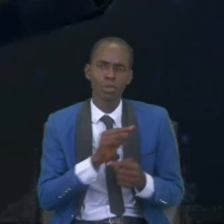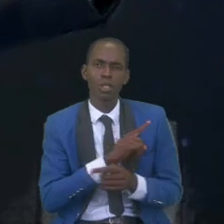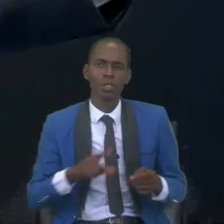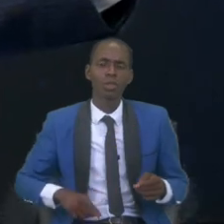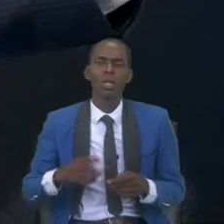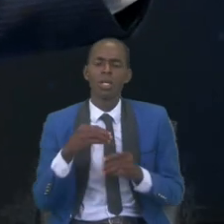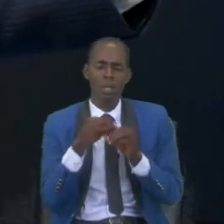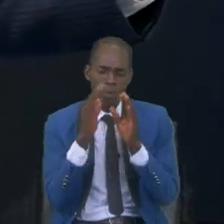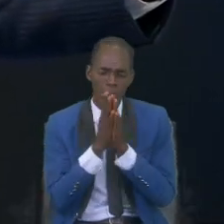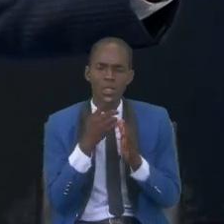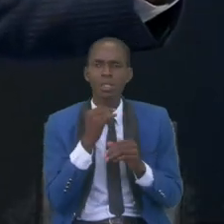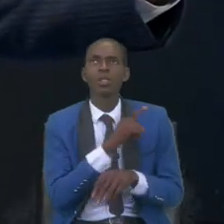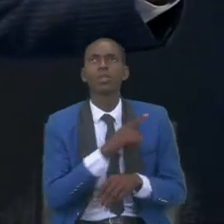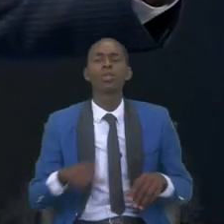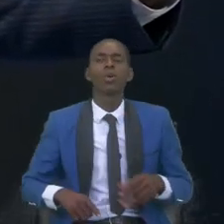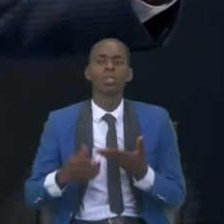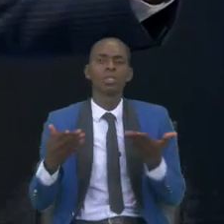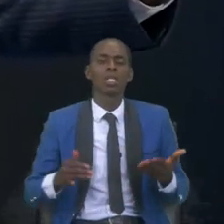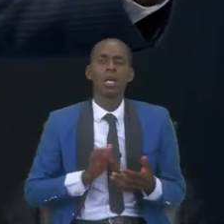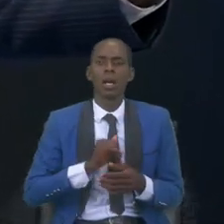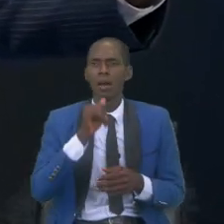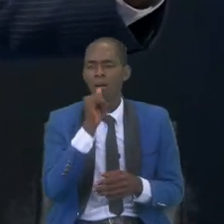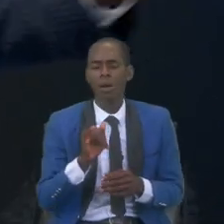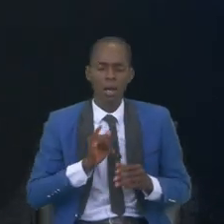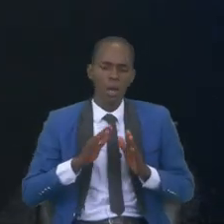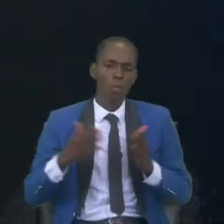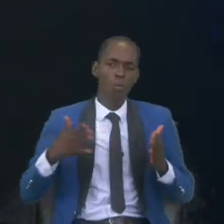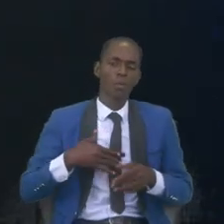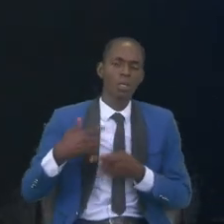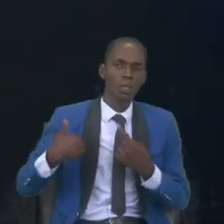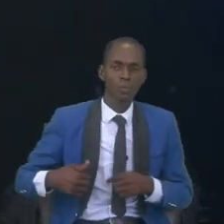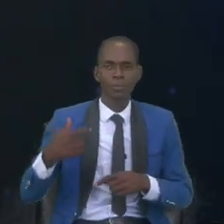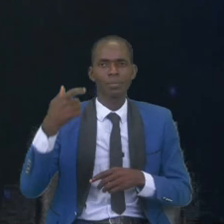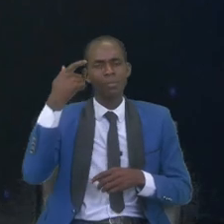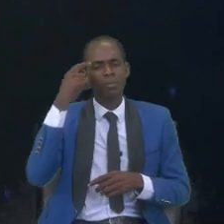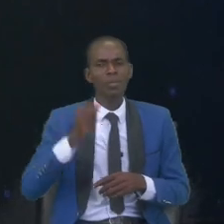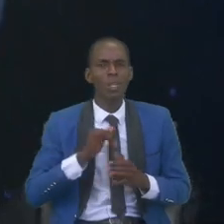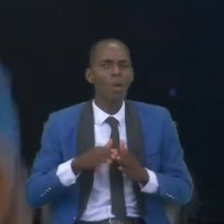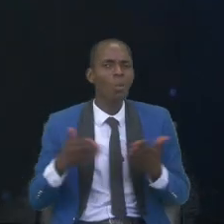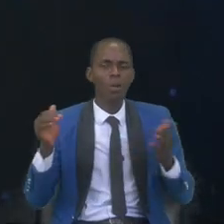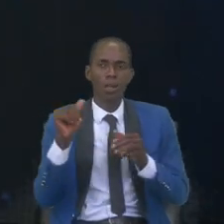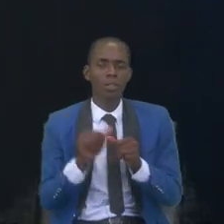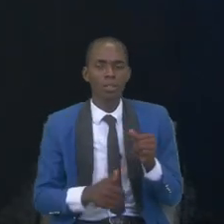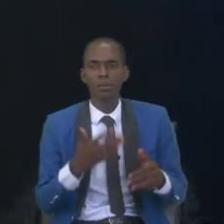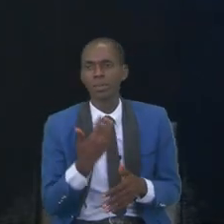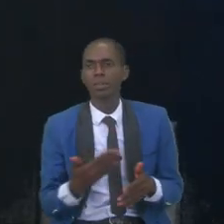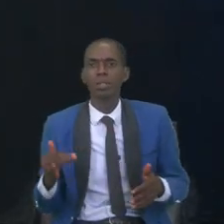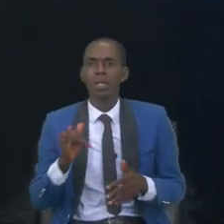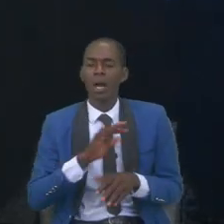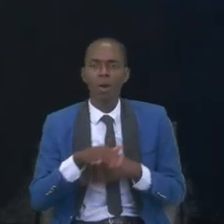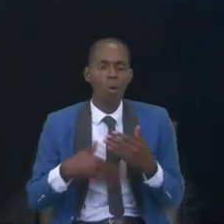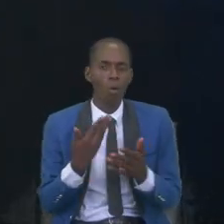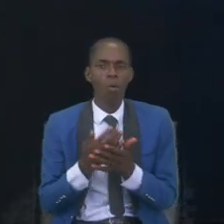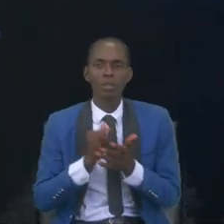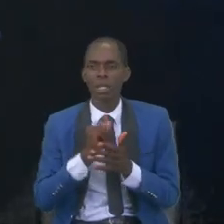Lord, here am I. I open my heart. I open my mind. I open everything and all that is hidden.